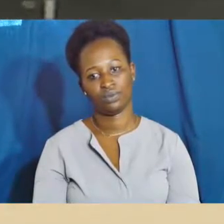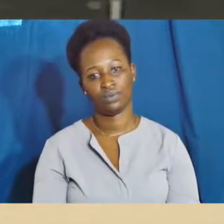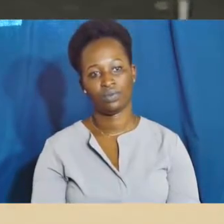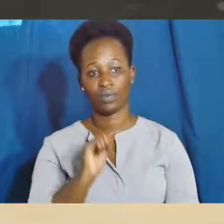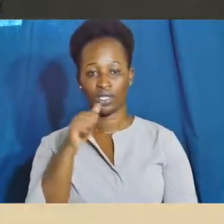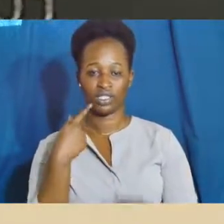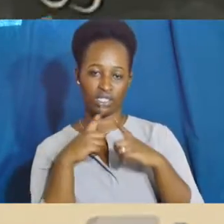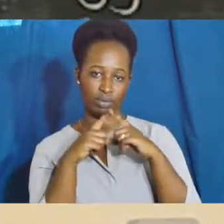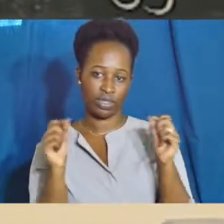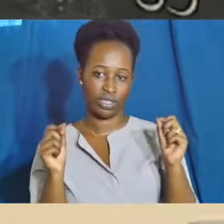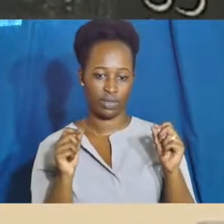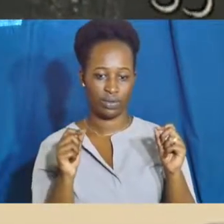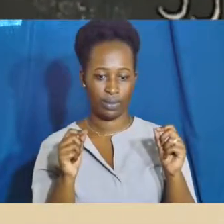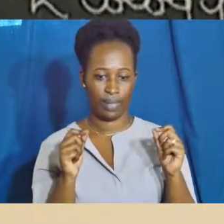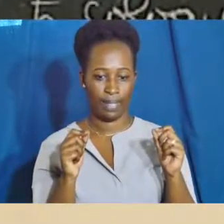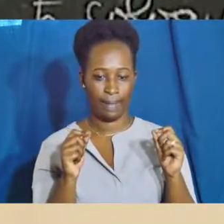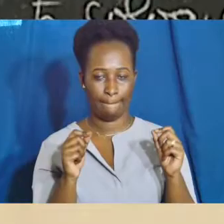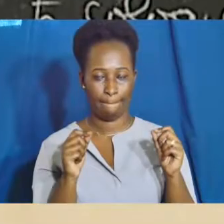Another term is